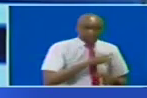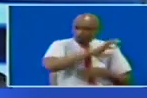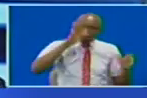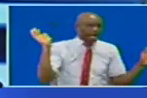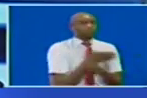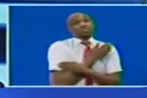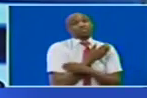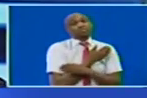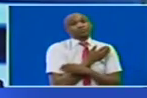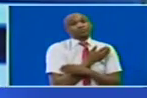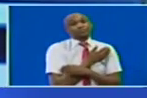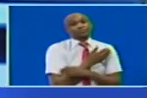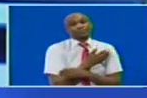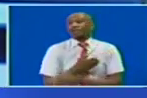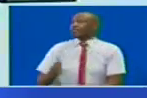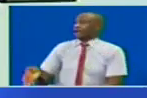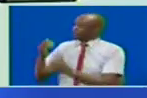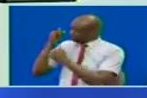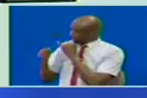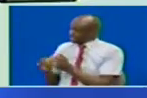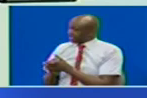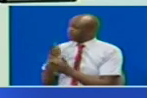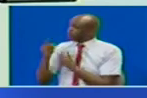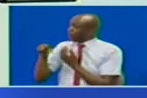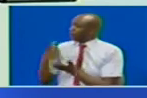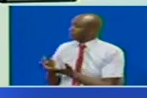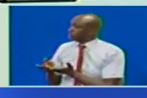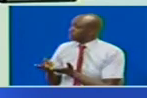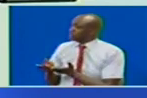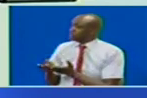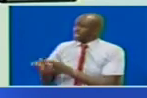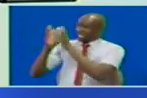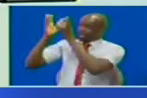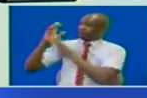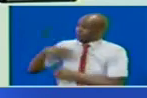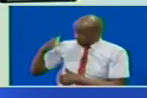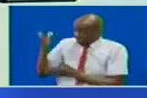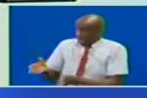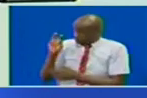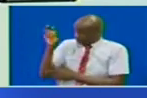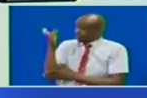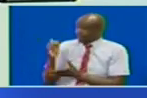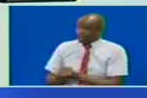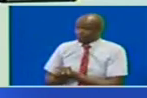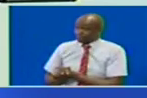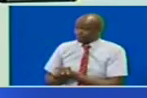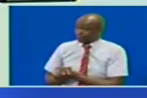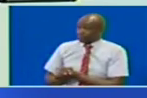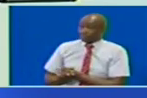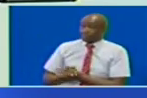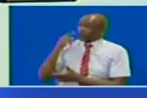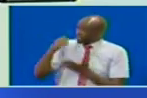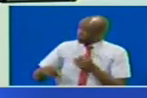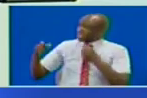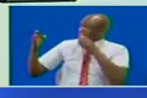it across board. All right. Finally, let's, you know, talk about, you know, the Kilifi residents who are watching right now. This, you said that